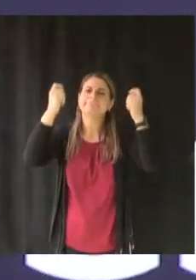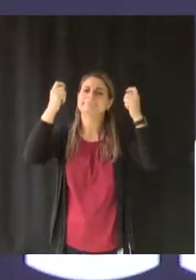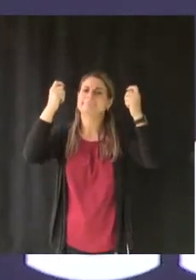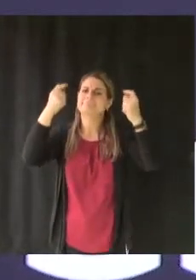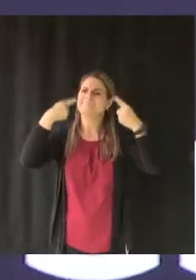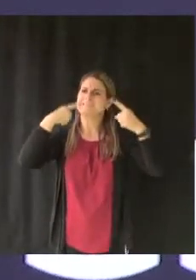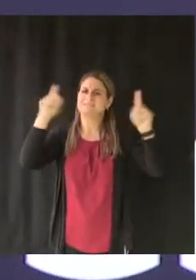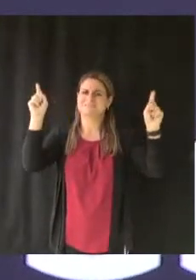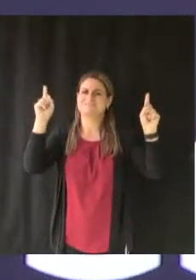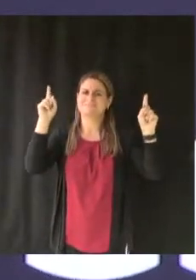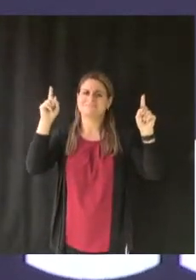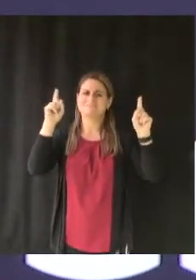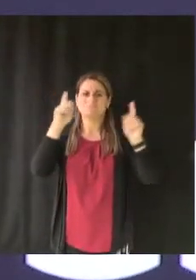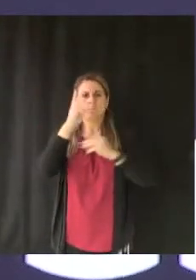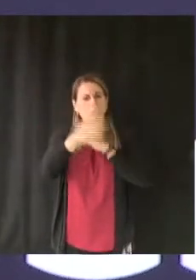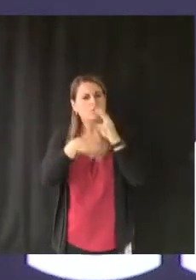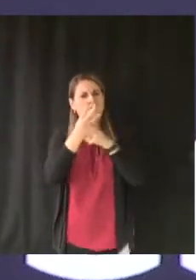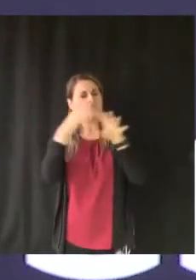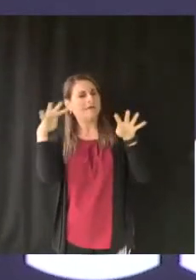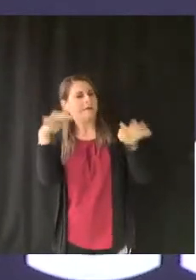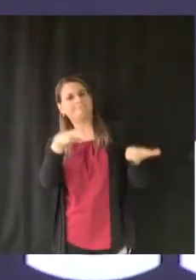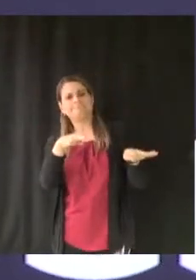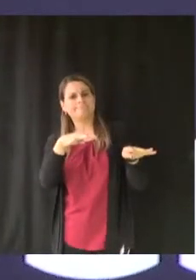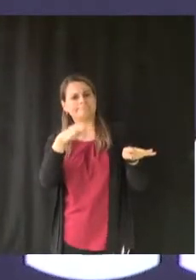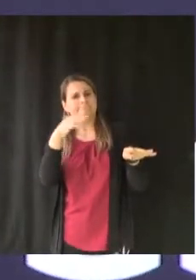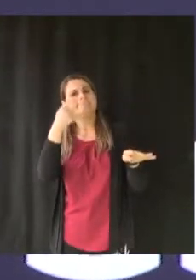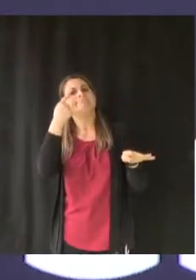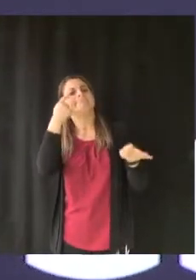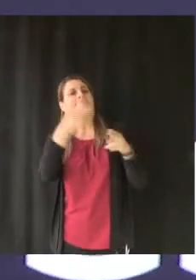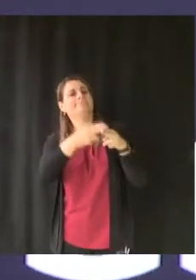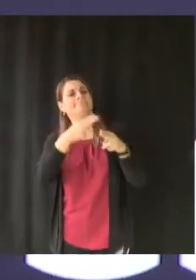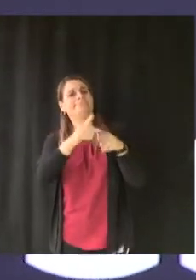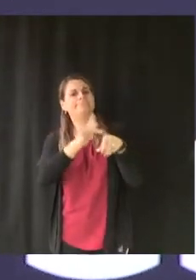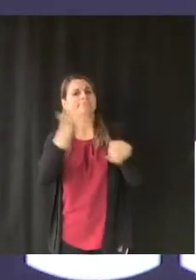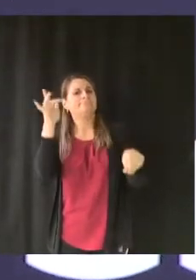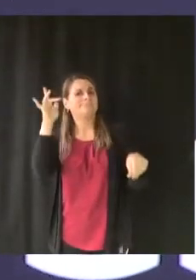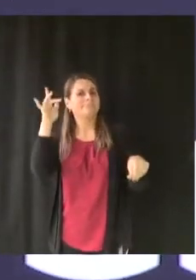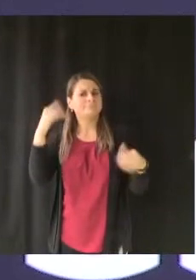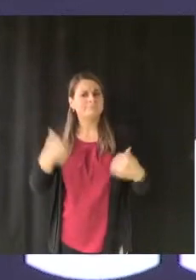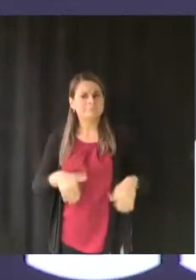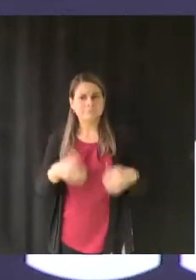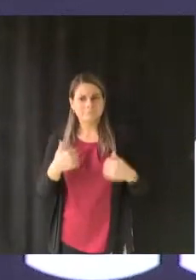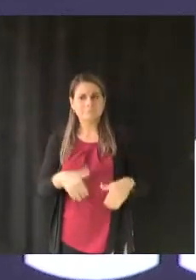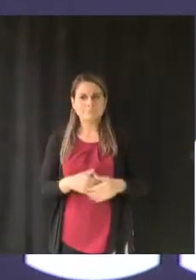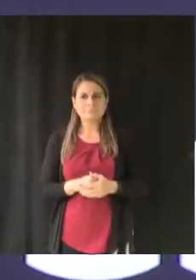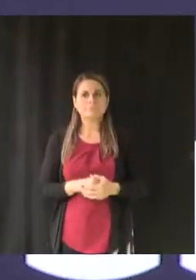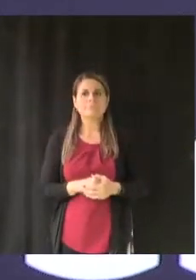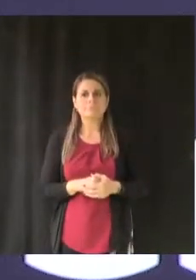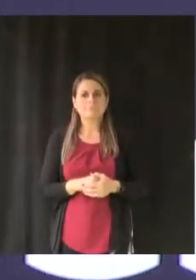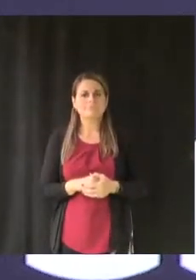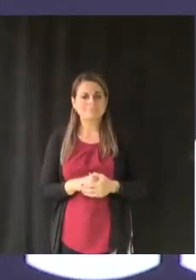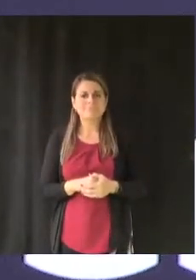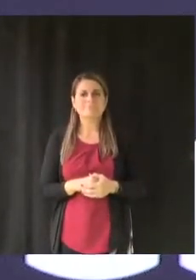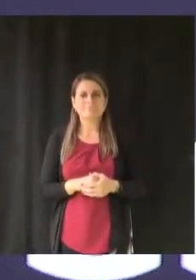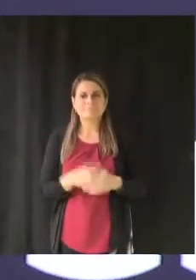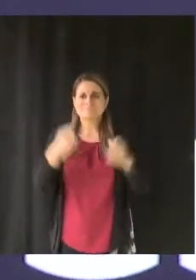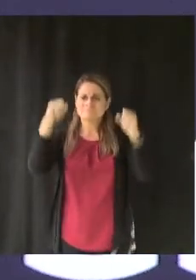world-renowned programs. Thank you again for joining us here today, and I just have to say it, go